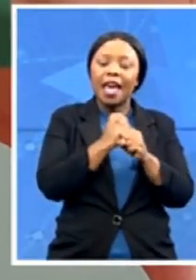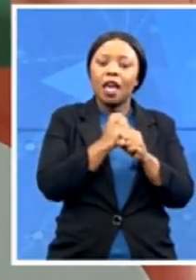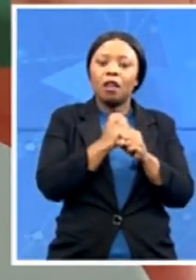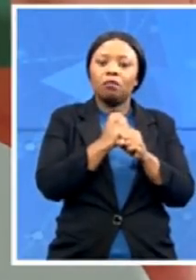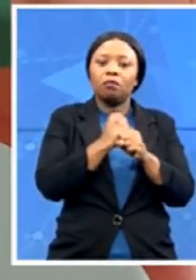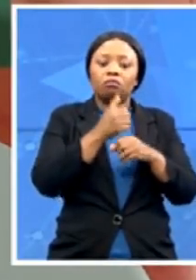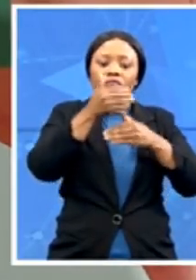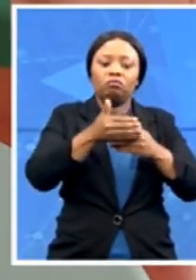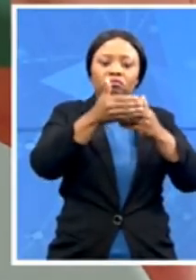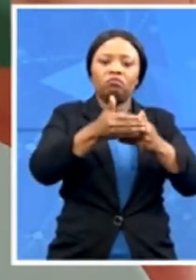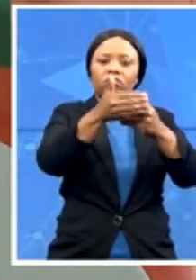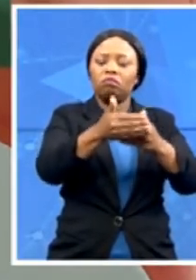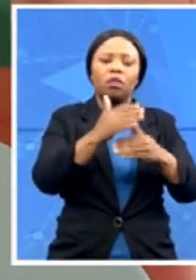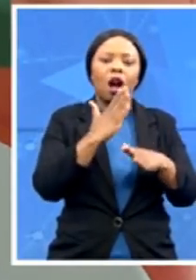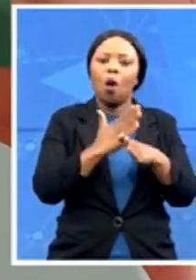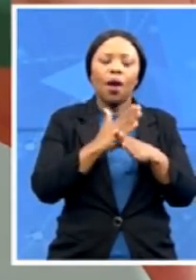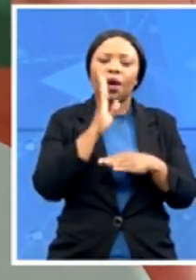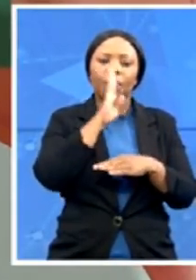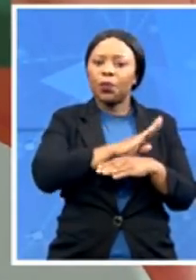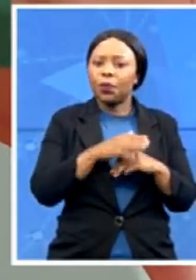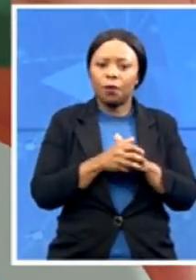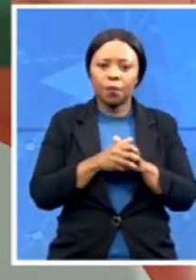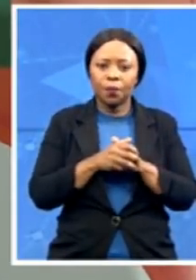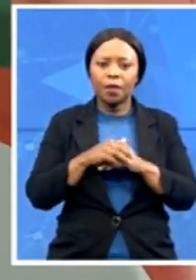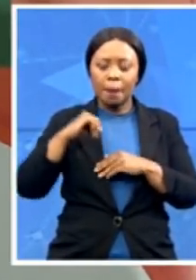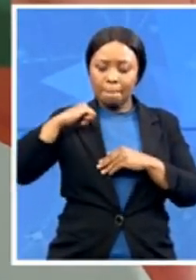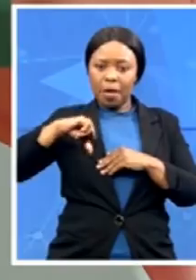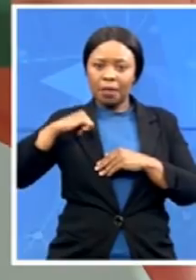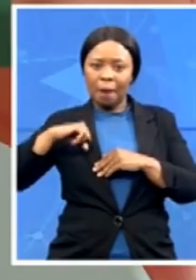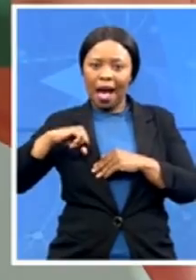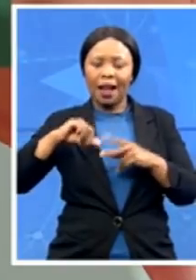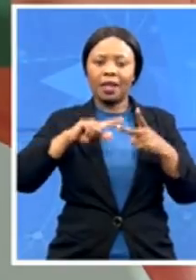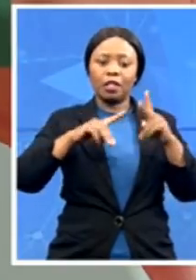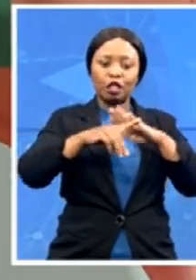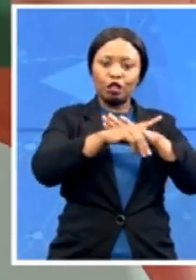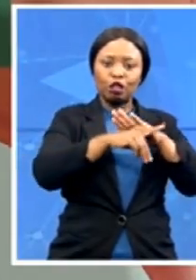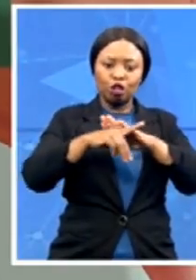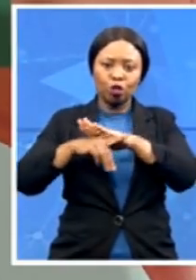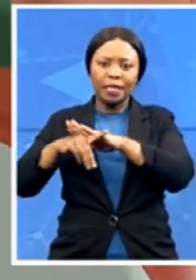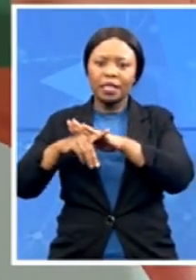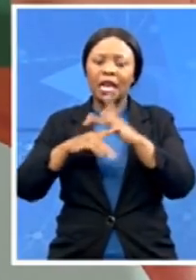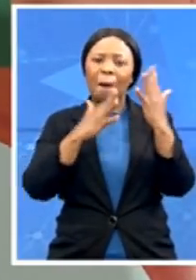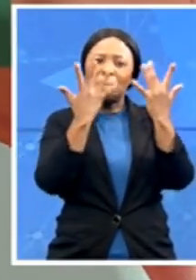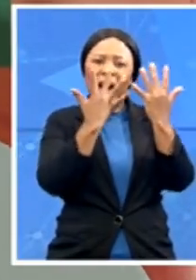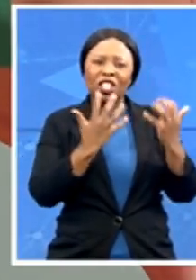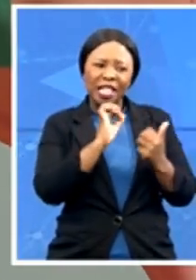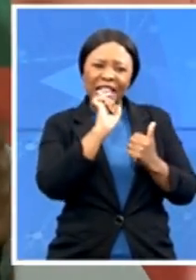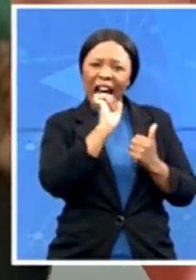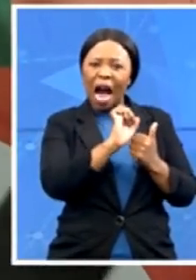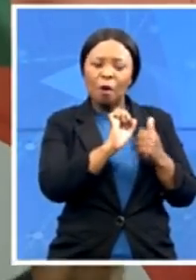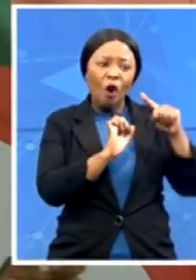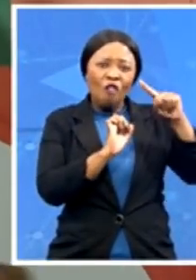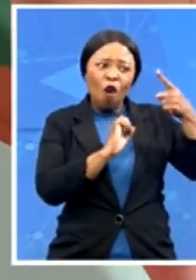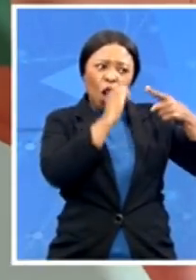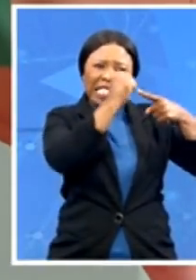Municipalities, especially districts, blow their budgets within the first year, mainly due